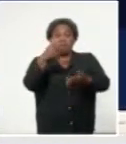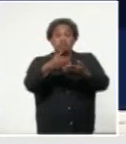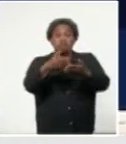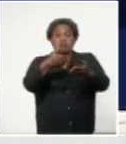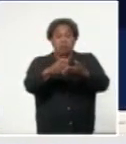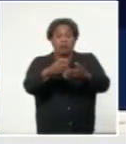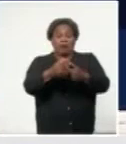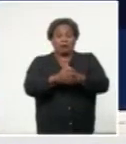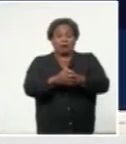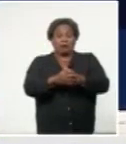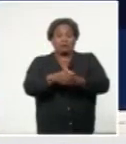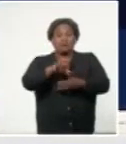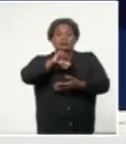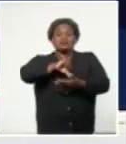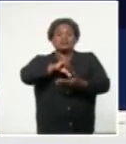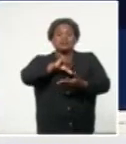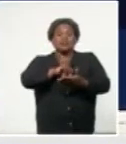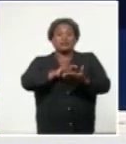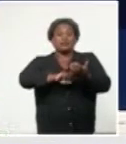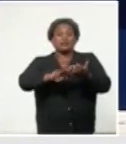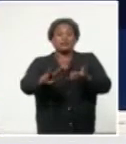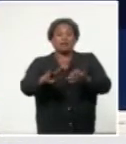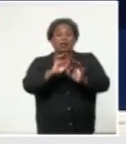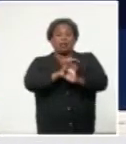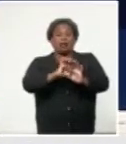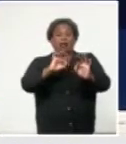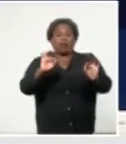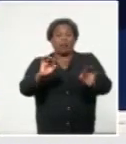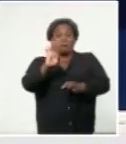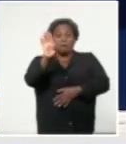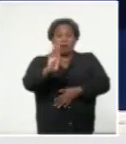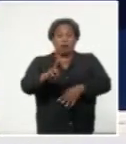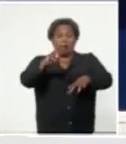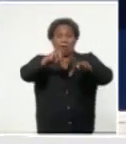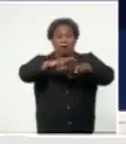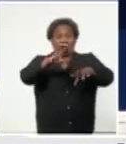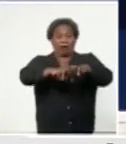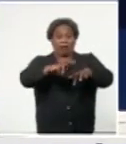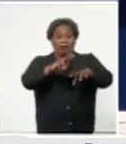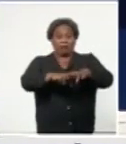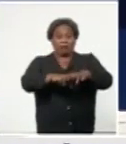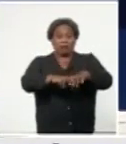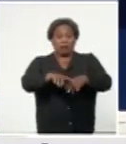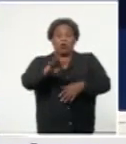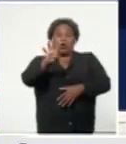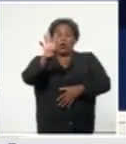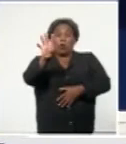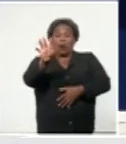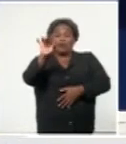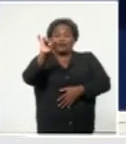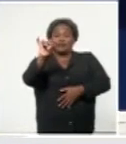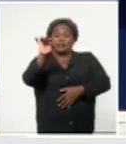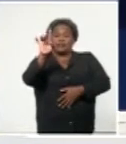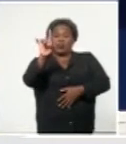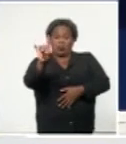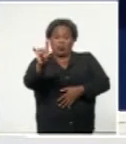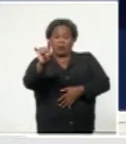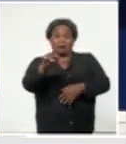Curie Tropical Medicine, 130. In Havana's Provincial Center,